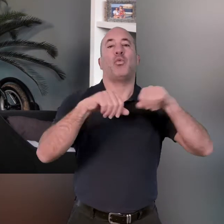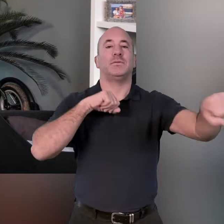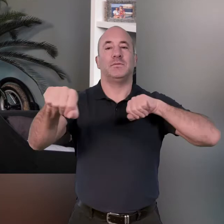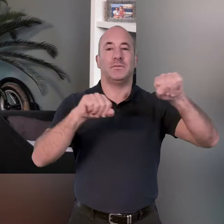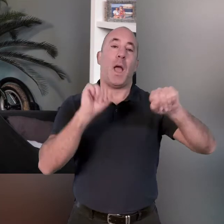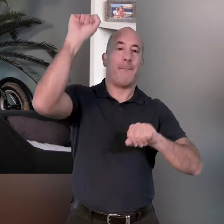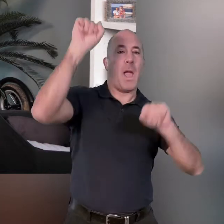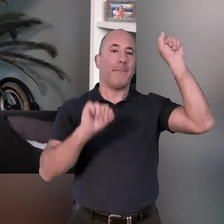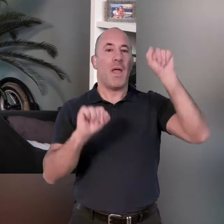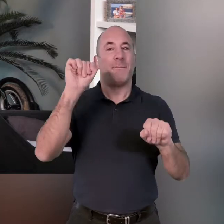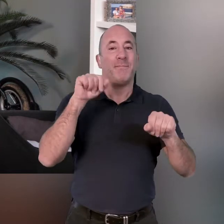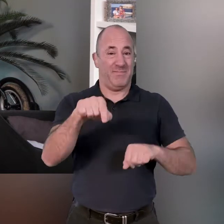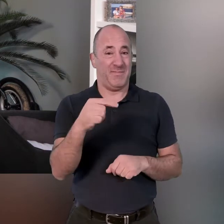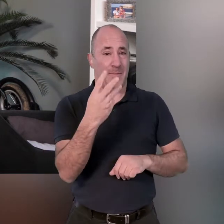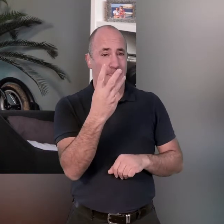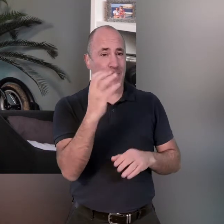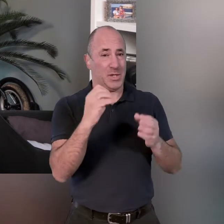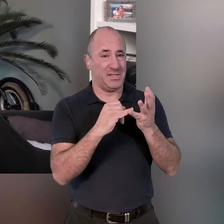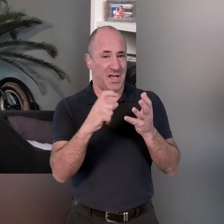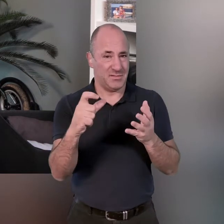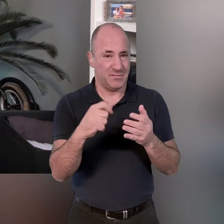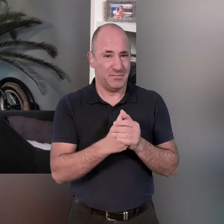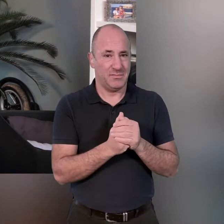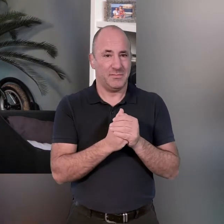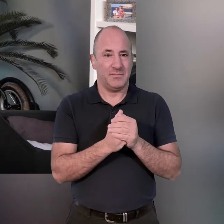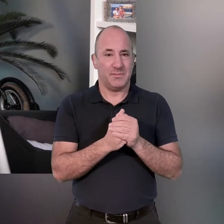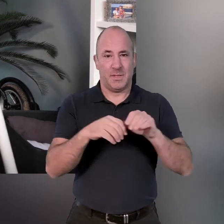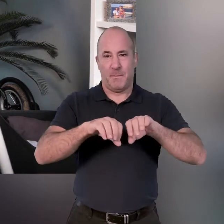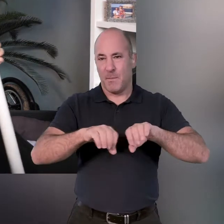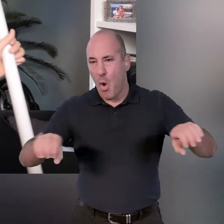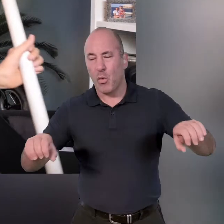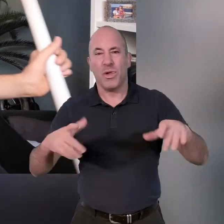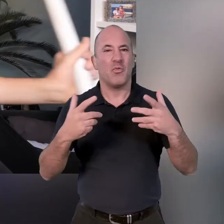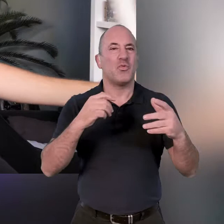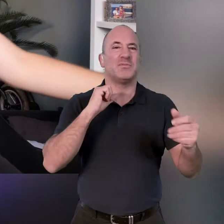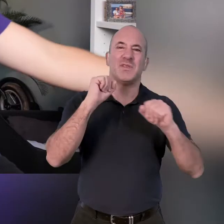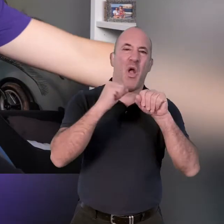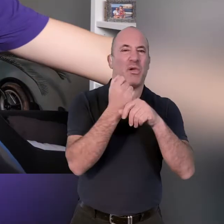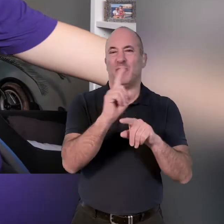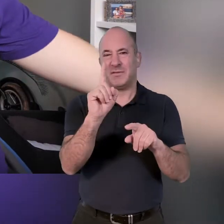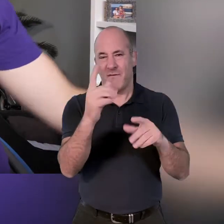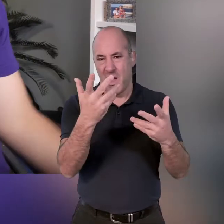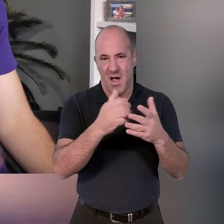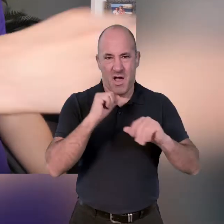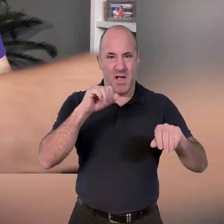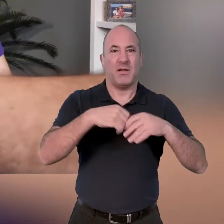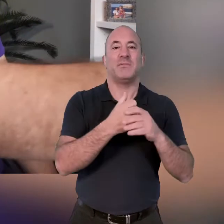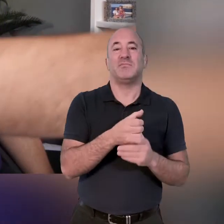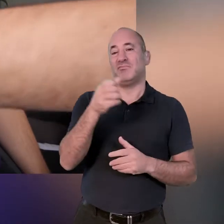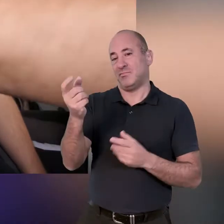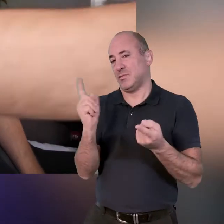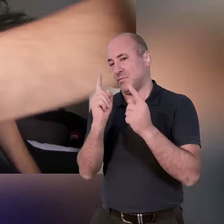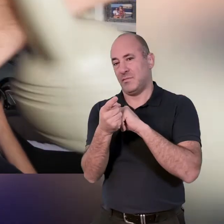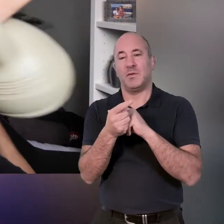forwards, forwards, up, up. That is the first 30 seconds. Then we're going to put our pole or towel or whatever we're using